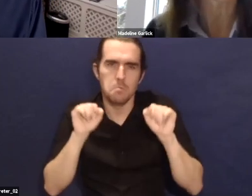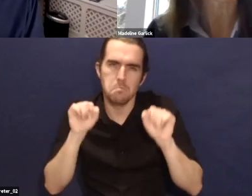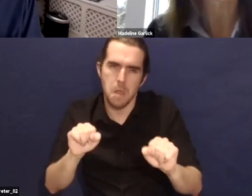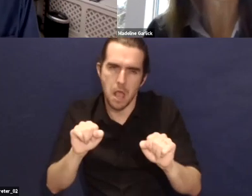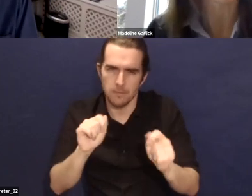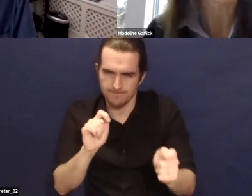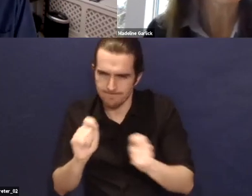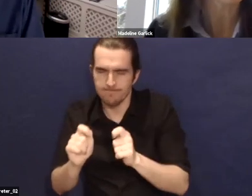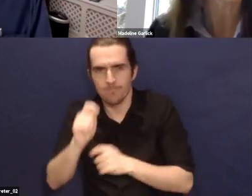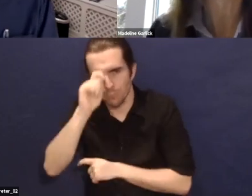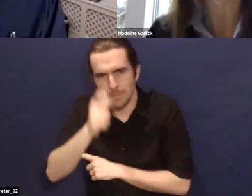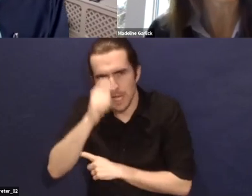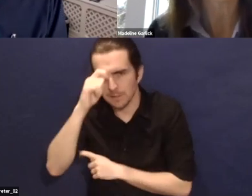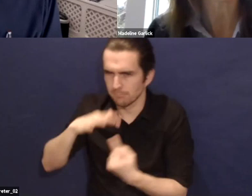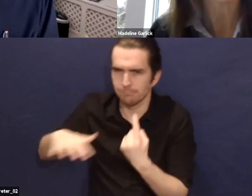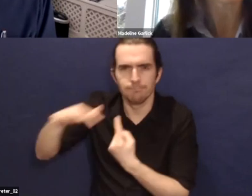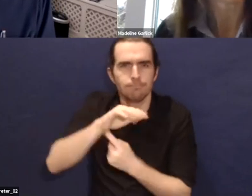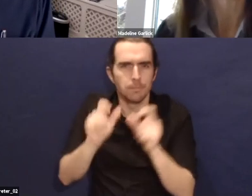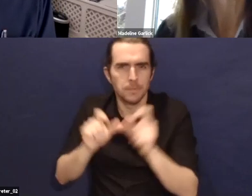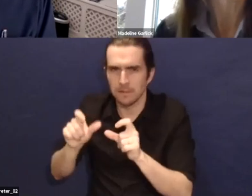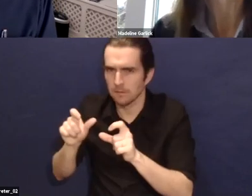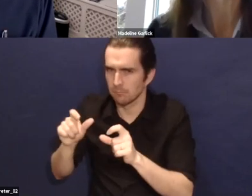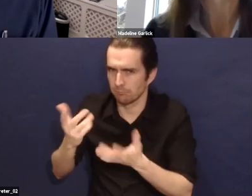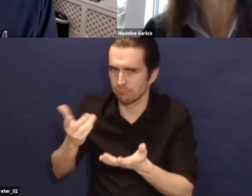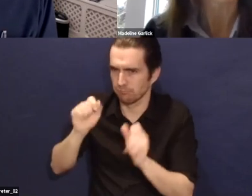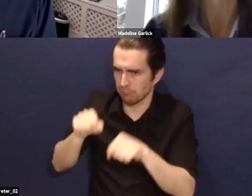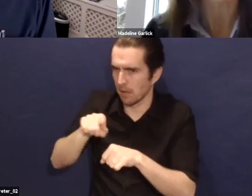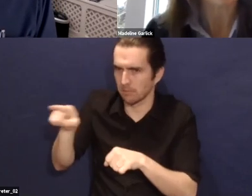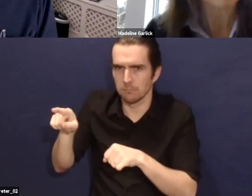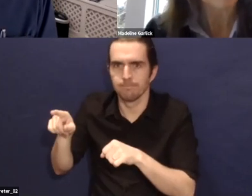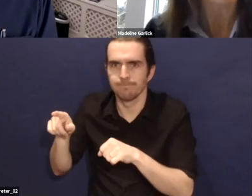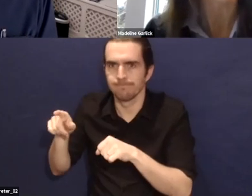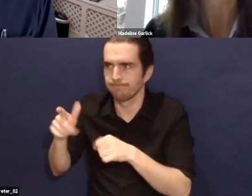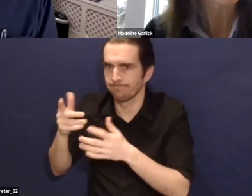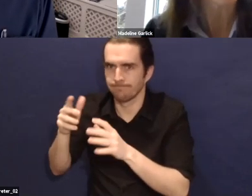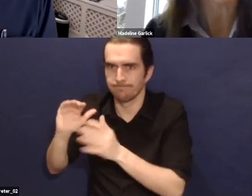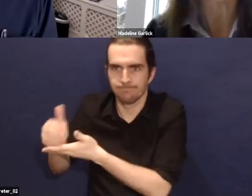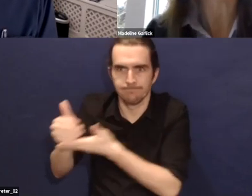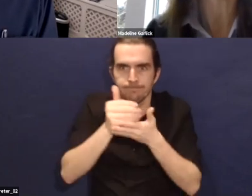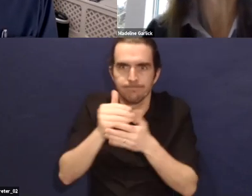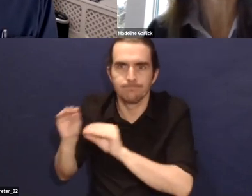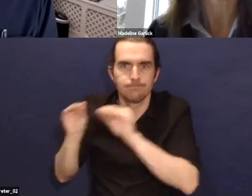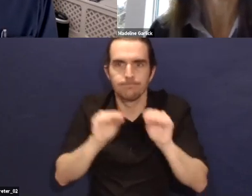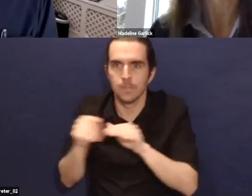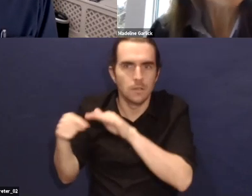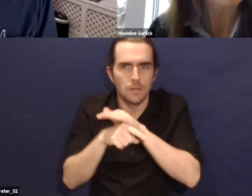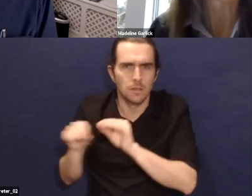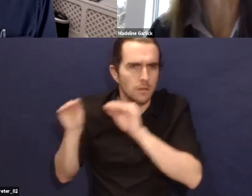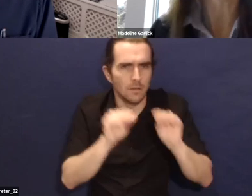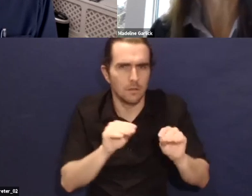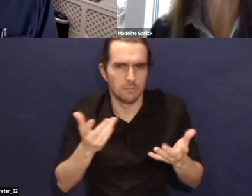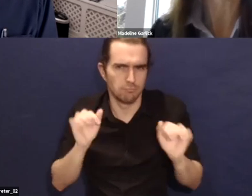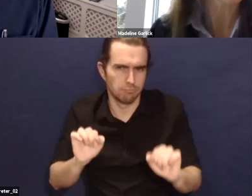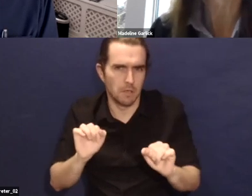ensures that persons of concern to UNHCR can also enjoy their basic rights, including to sustenance, which